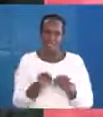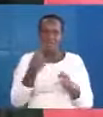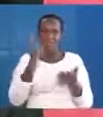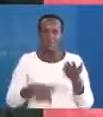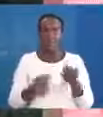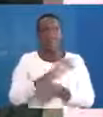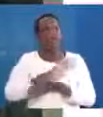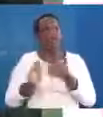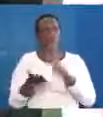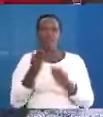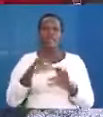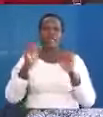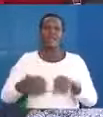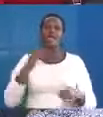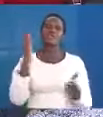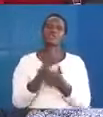Reggae.